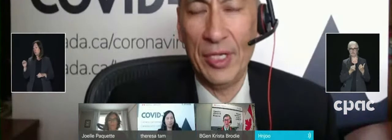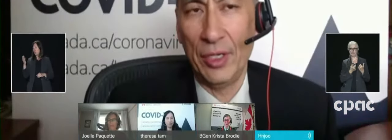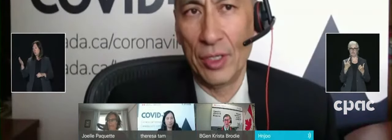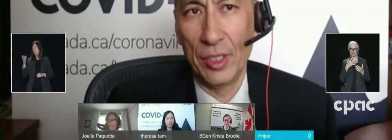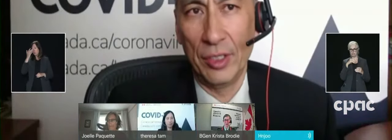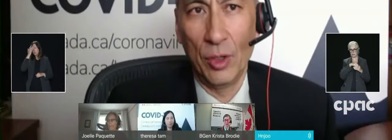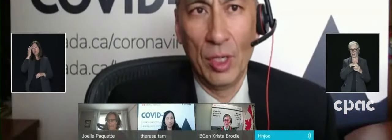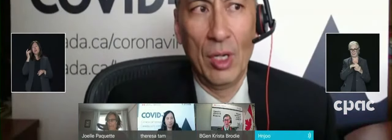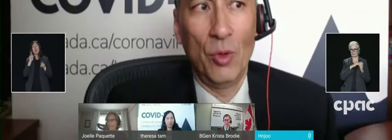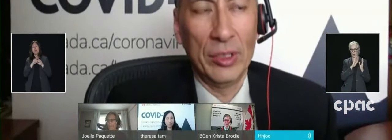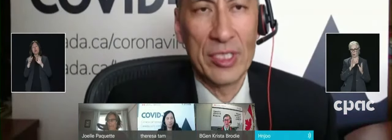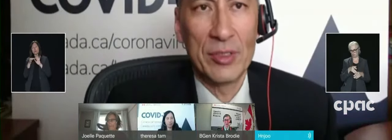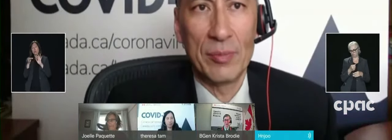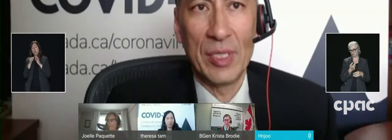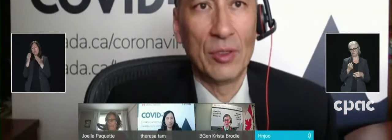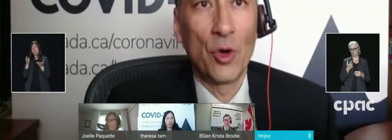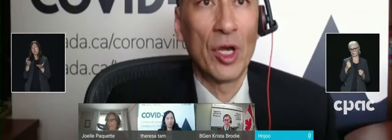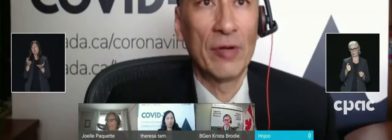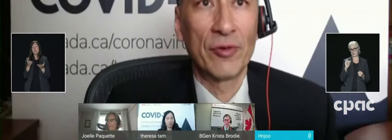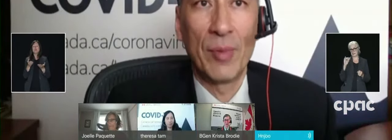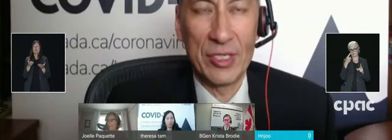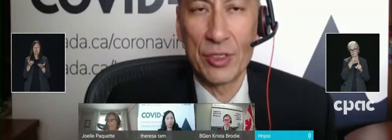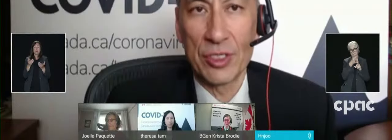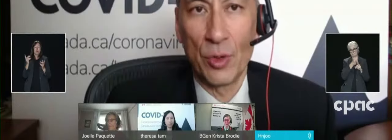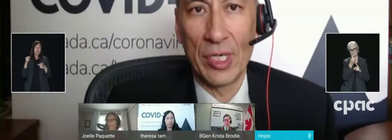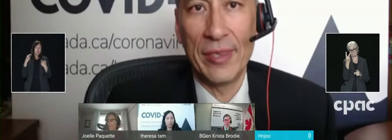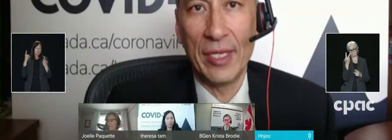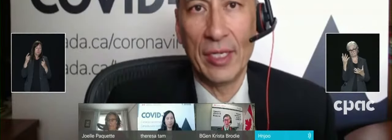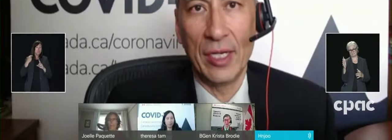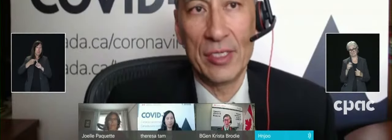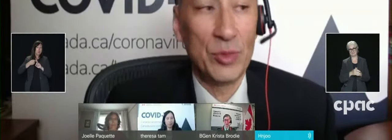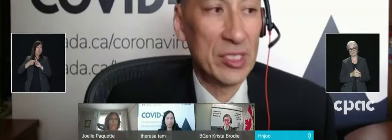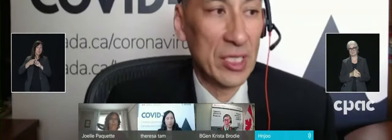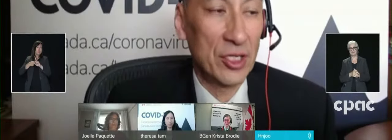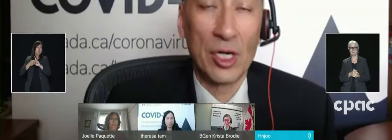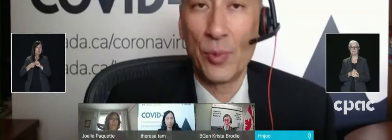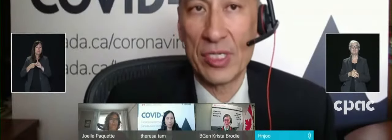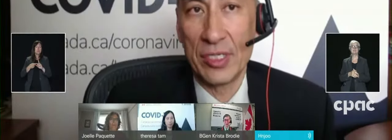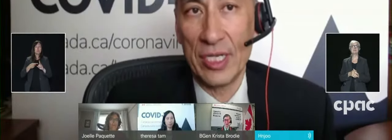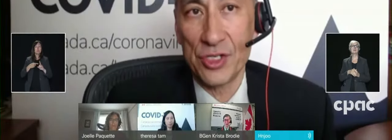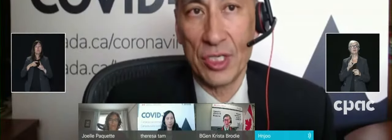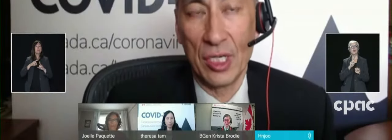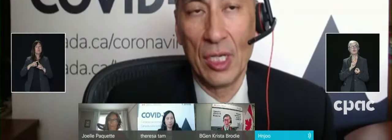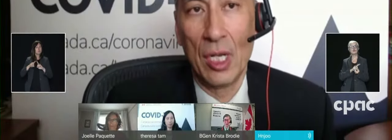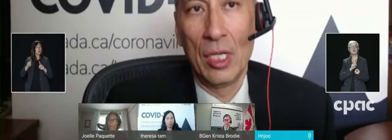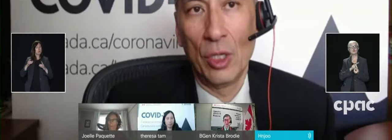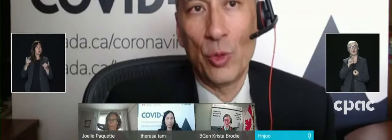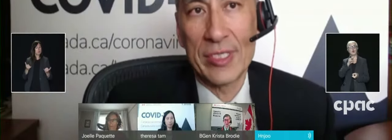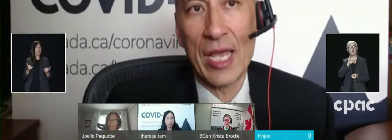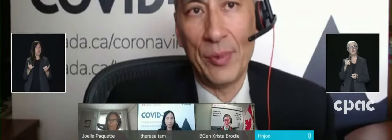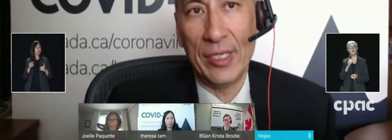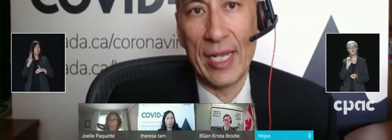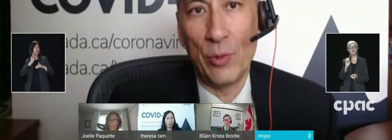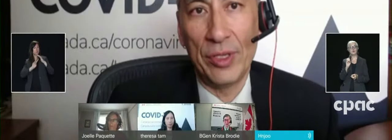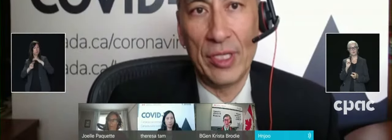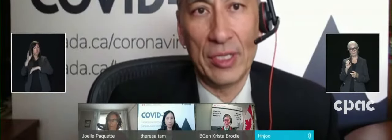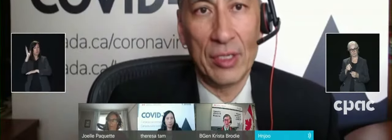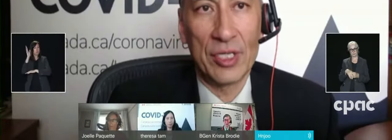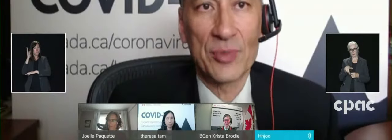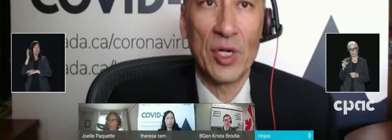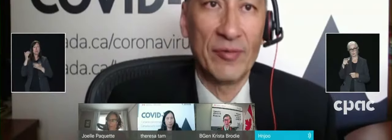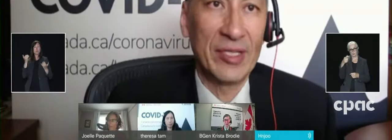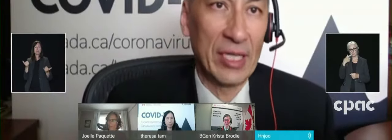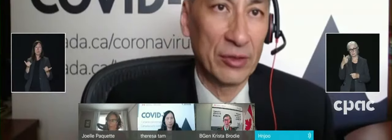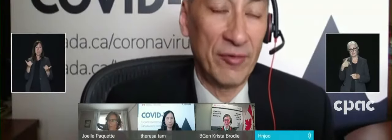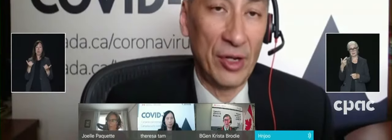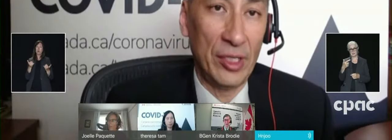also commenting on, while this has been going on for months or so on, I think, as we said in our presentation, look what's happening now with